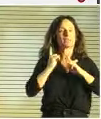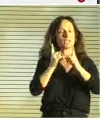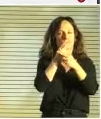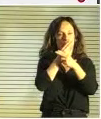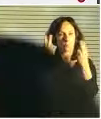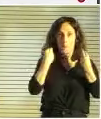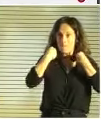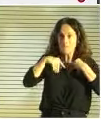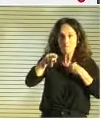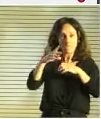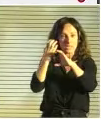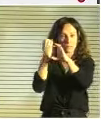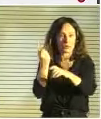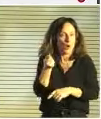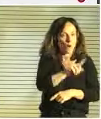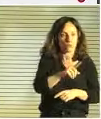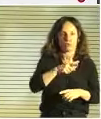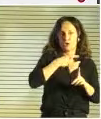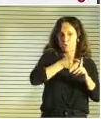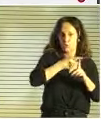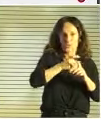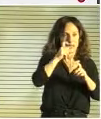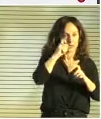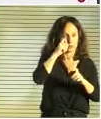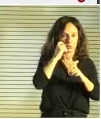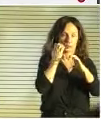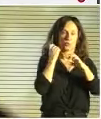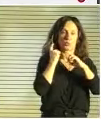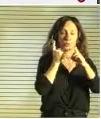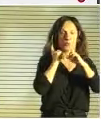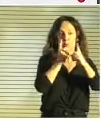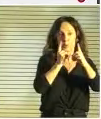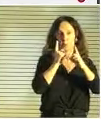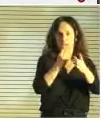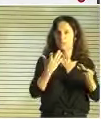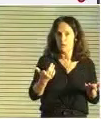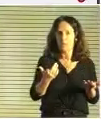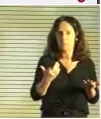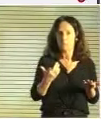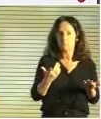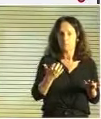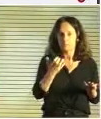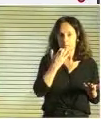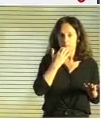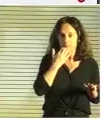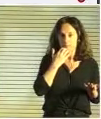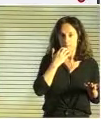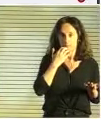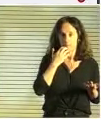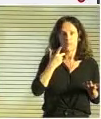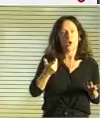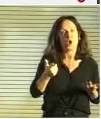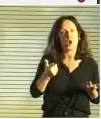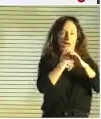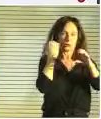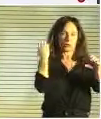industry you have luggage probably, and this is a different kind of a coach or bus you need. But this should be not a